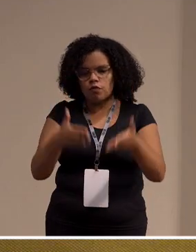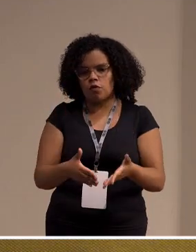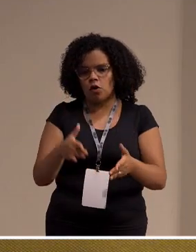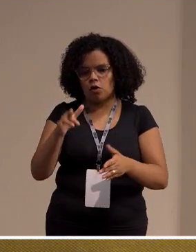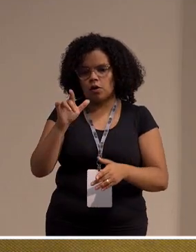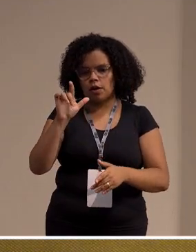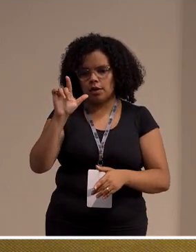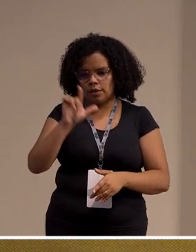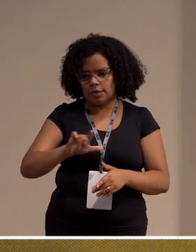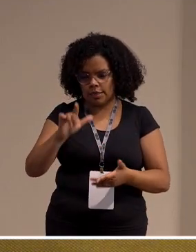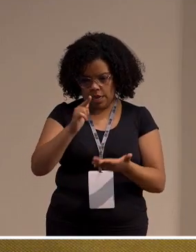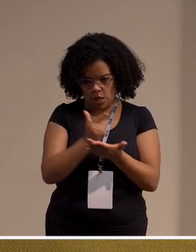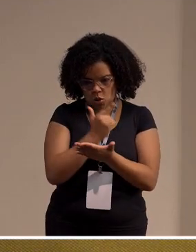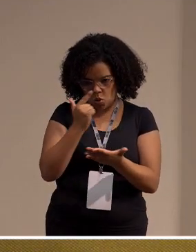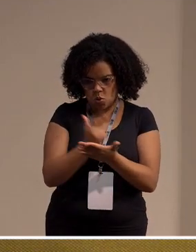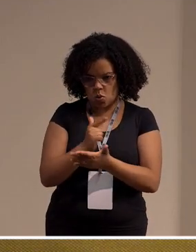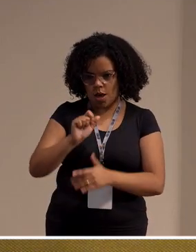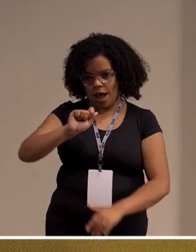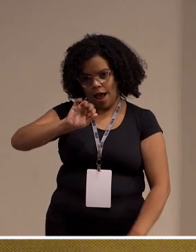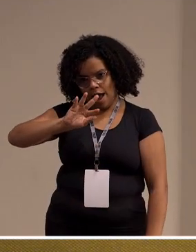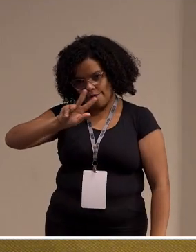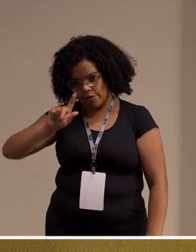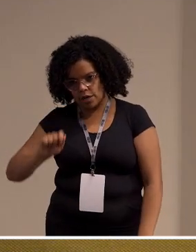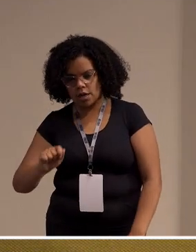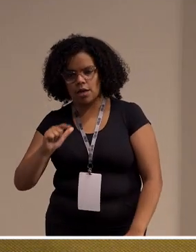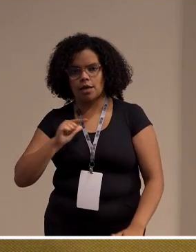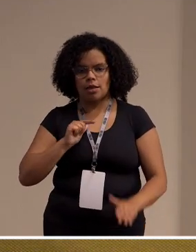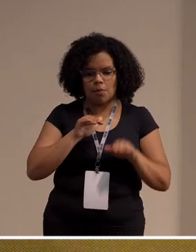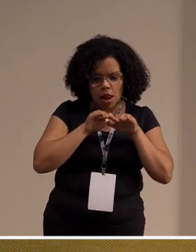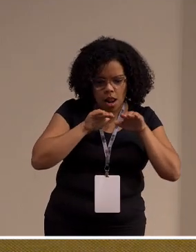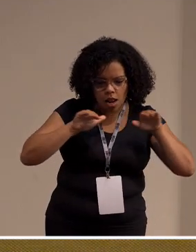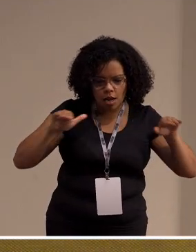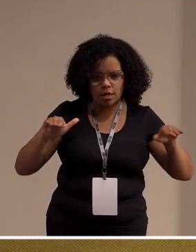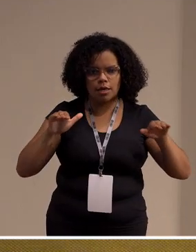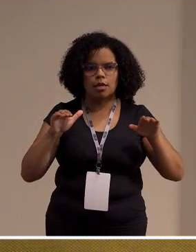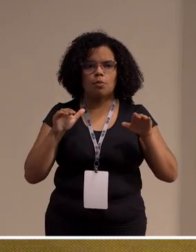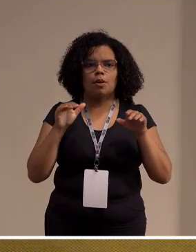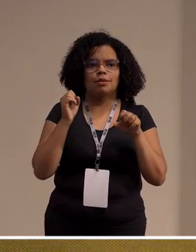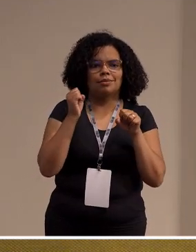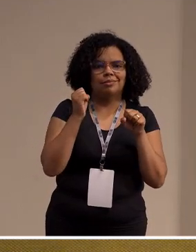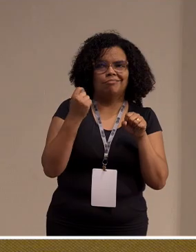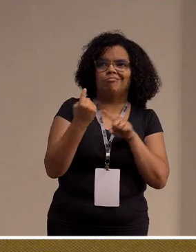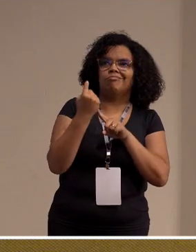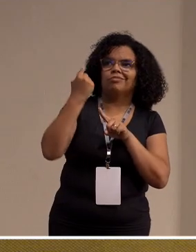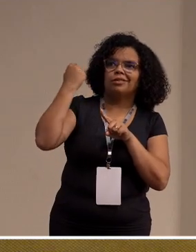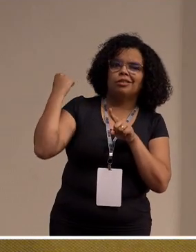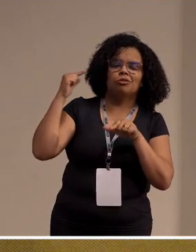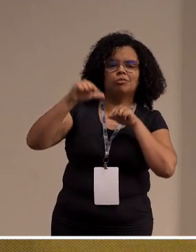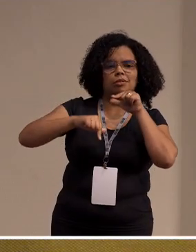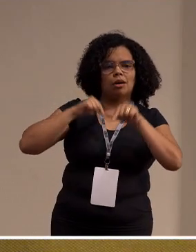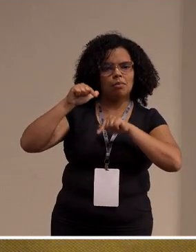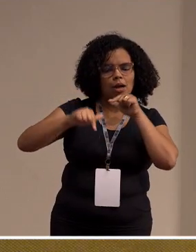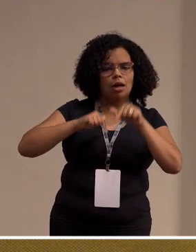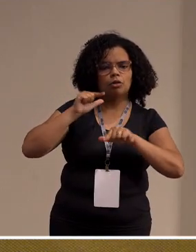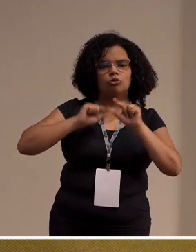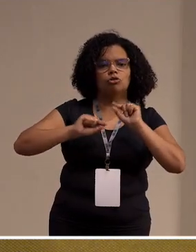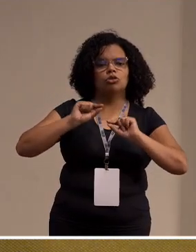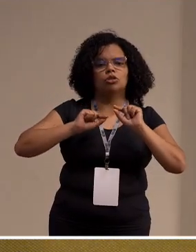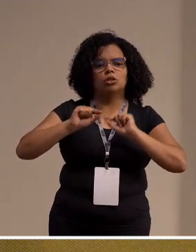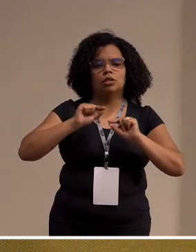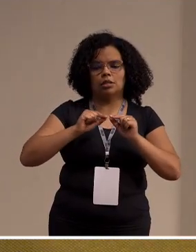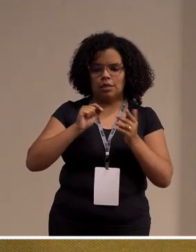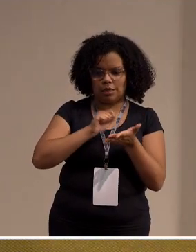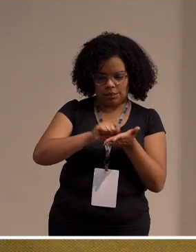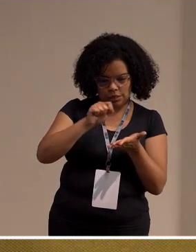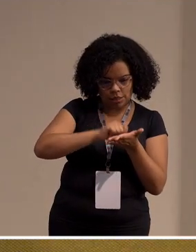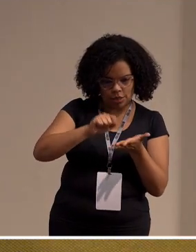So every once in a while, there's like an eruption of work by marginalized or underrepresented